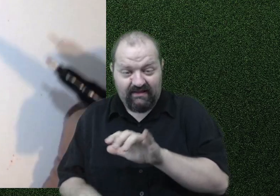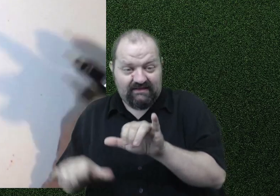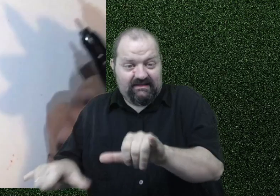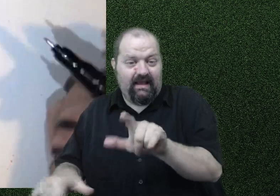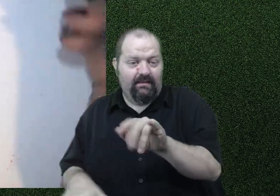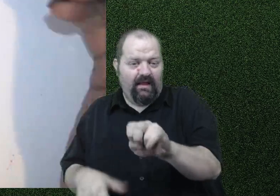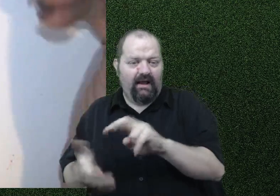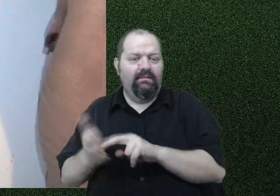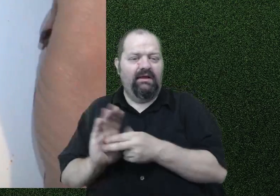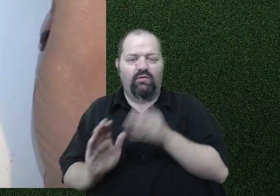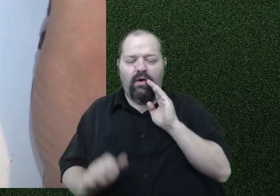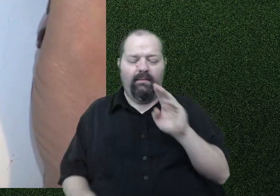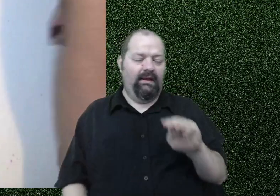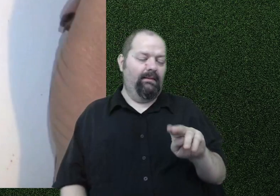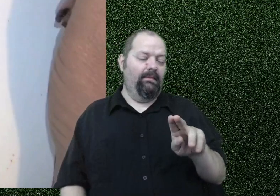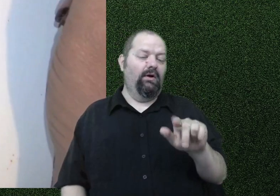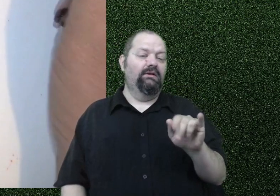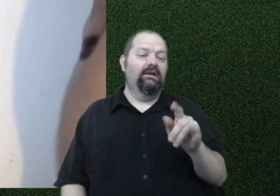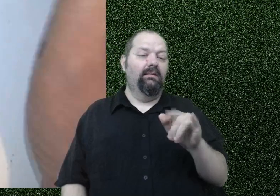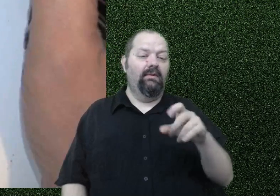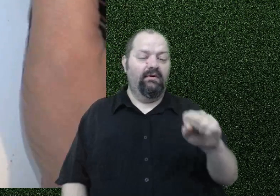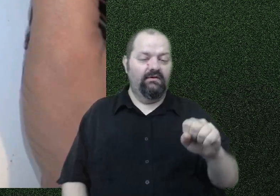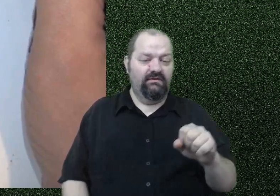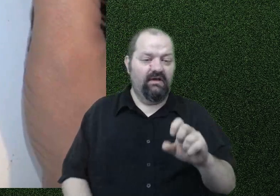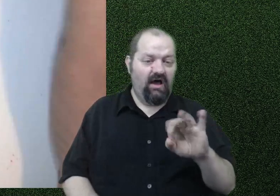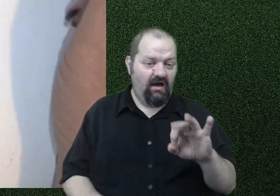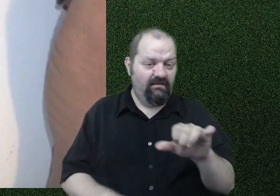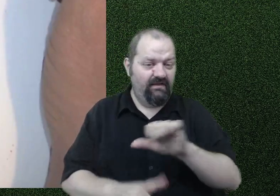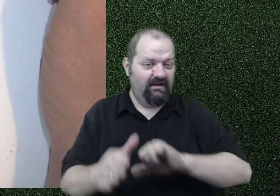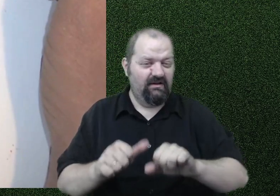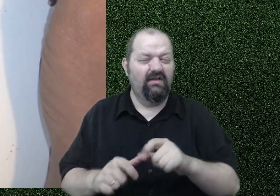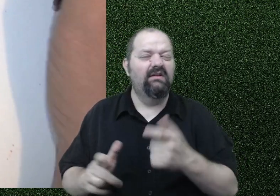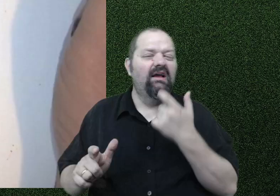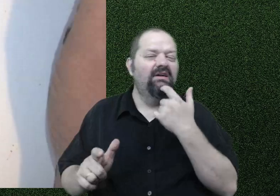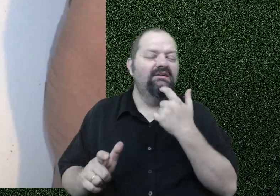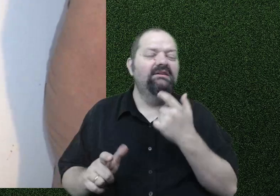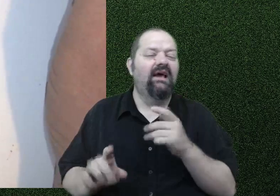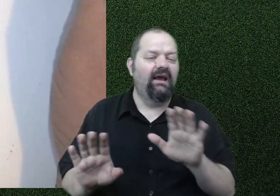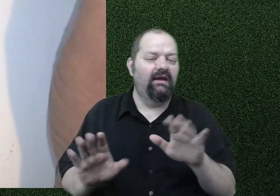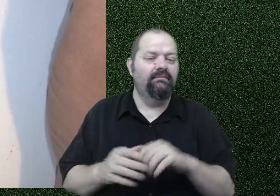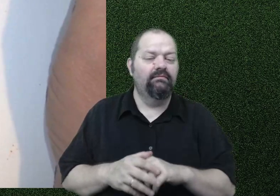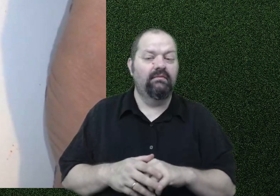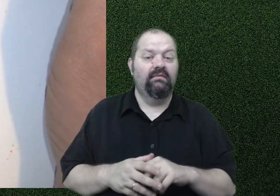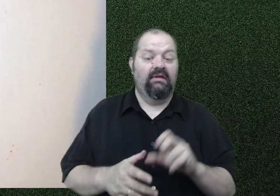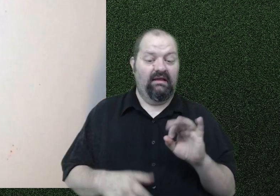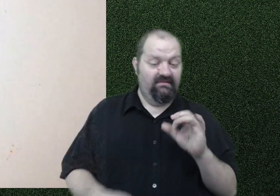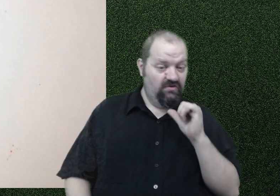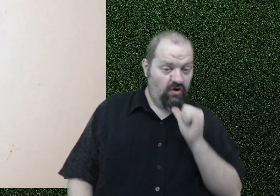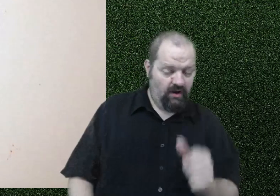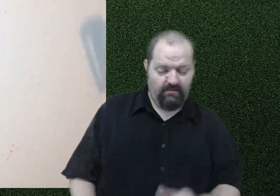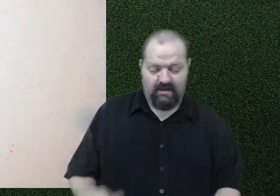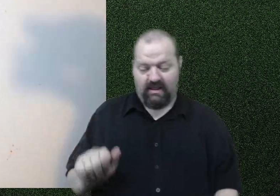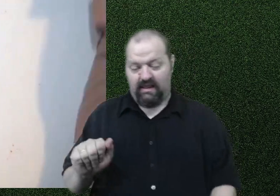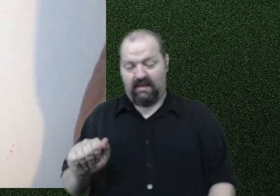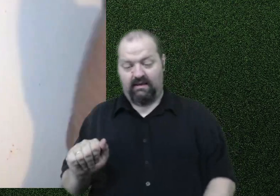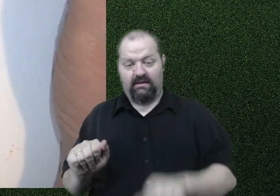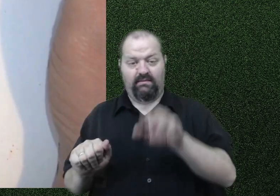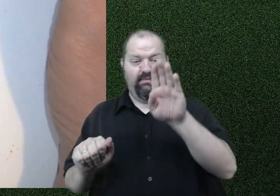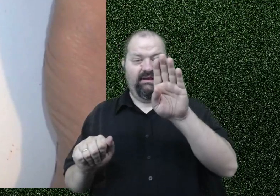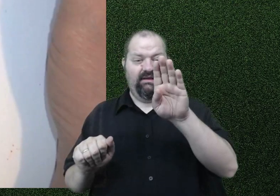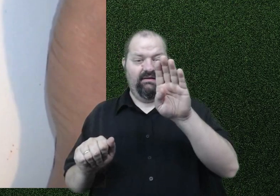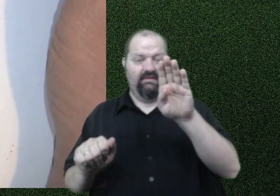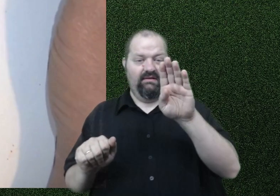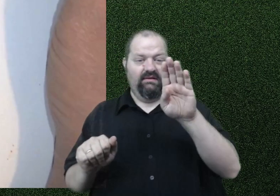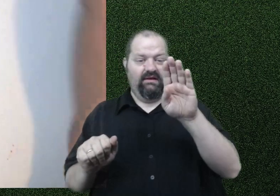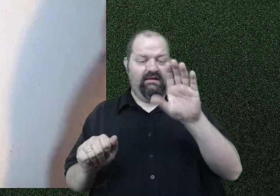to be multiples of each other. Let's say they're not on the same line. So here's A, here's B, and then here's C. Well, then the